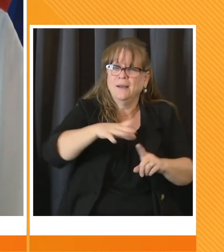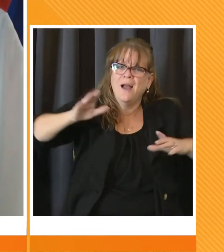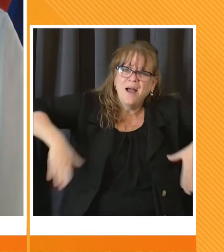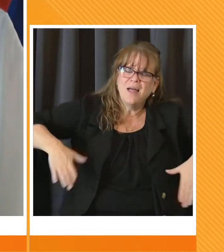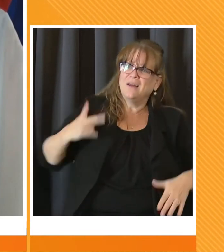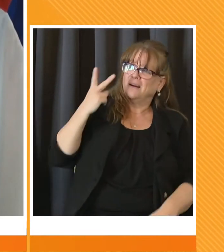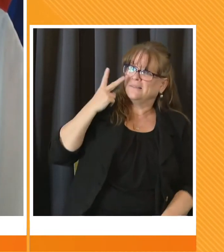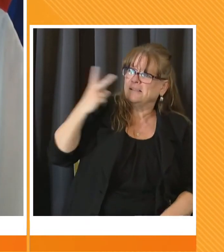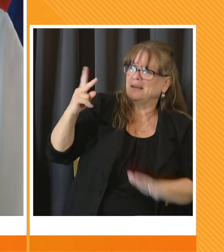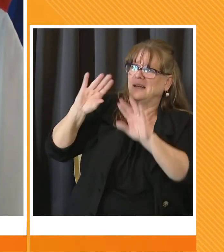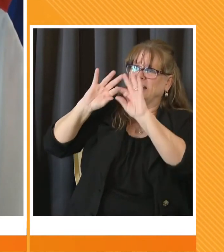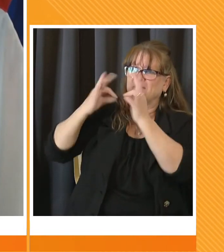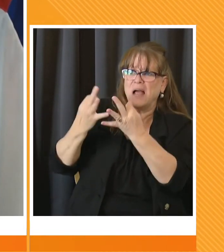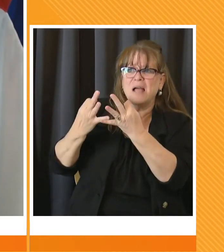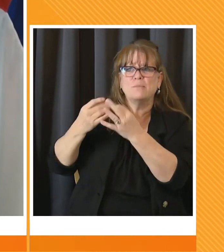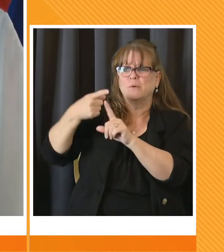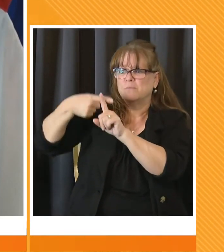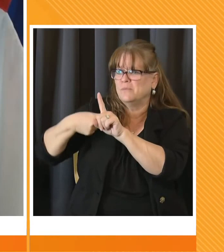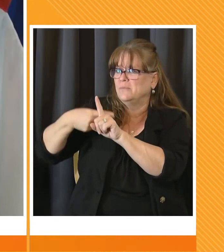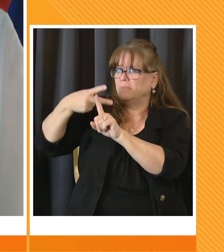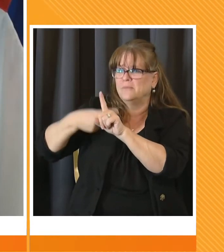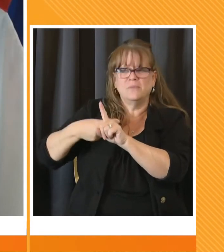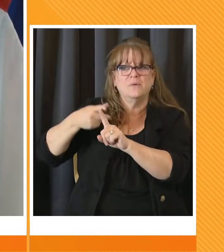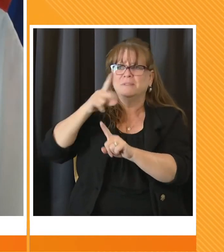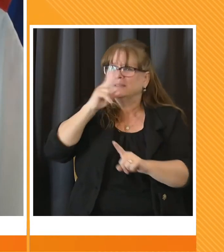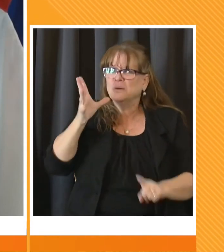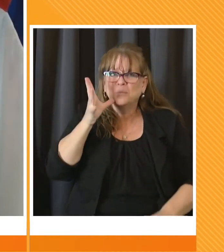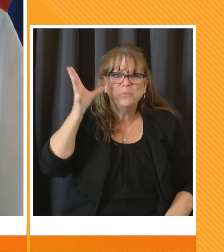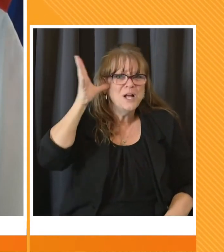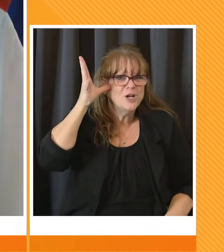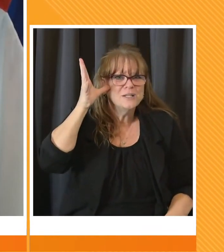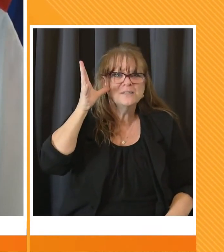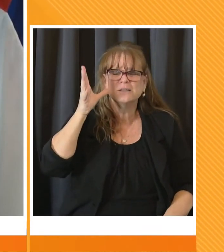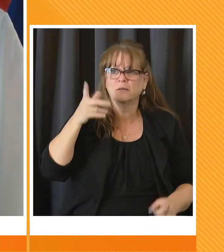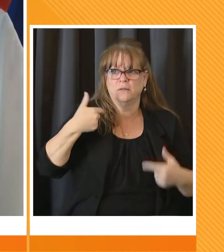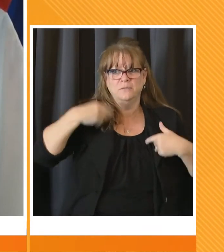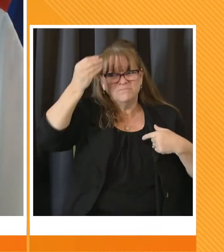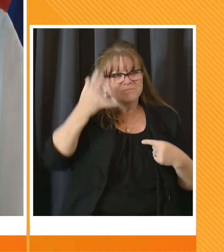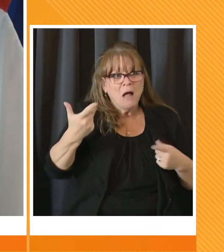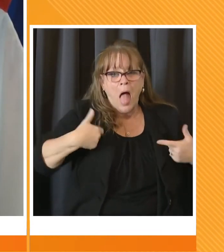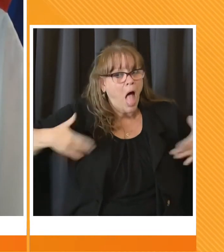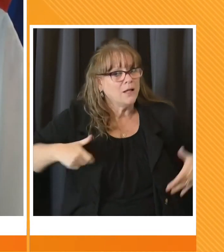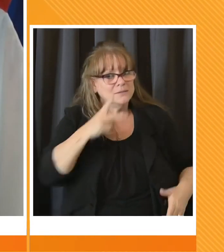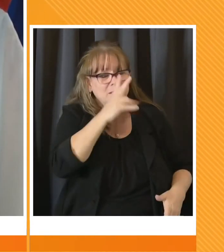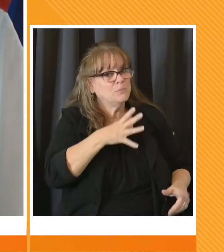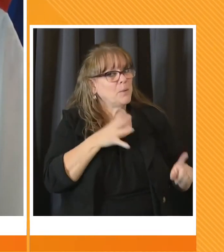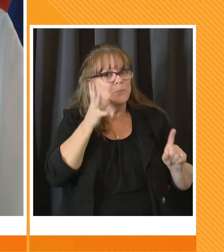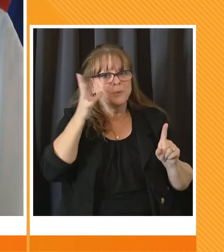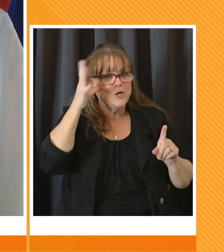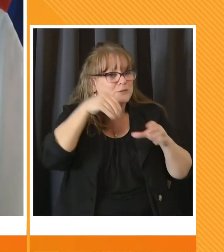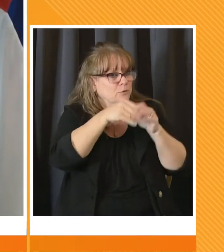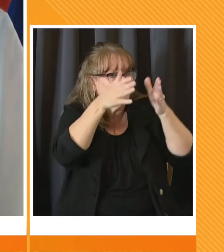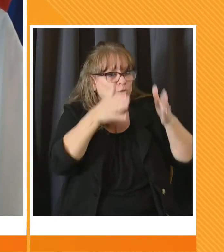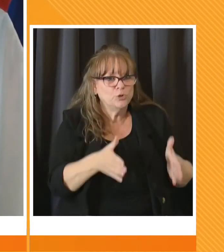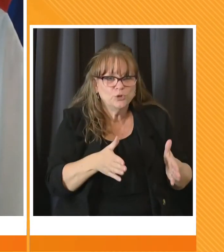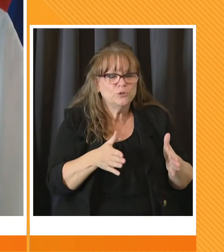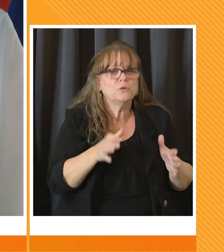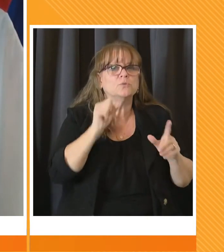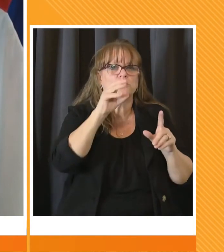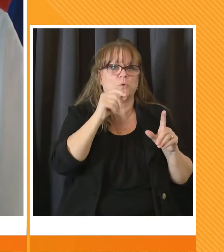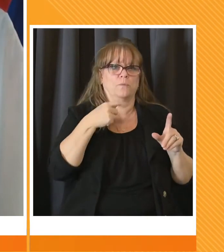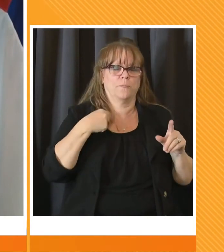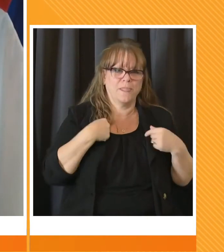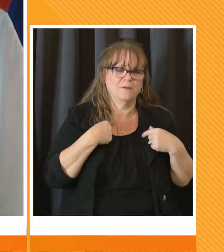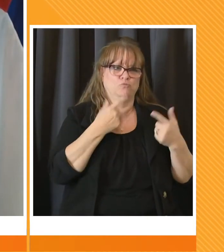and Democrats in our state legislature for stepping up and doing what we can. We still need the federal government to act to help. And many Coloradans are